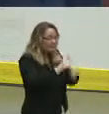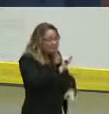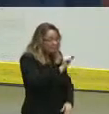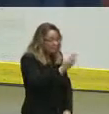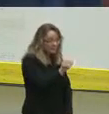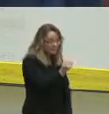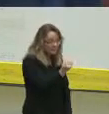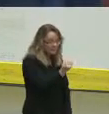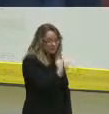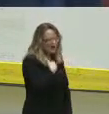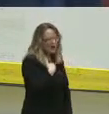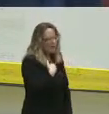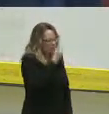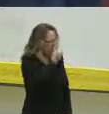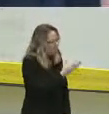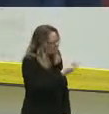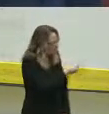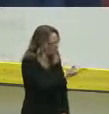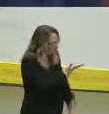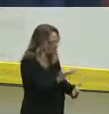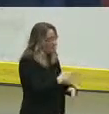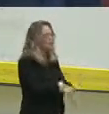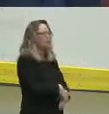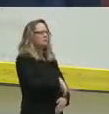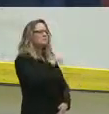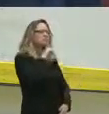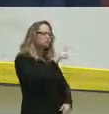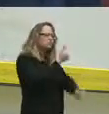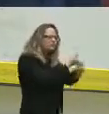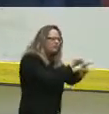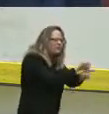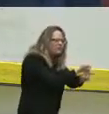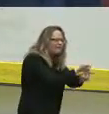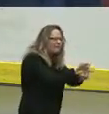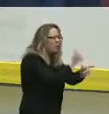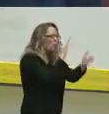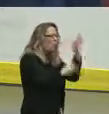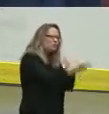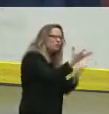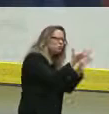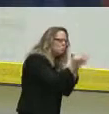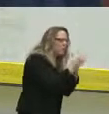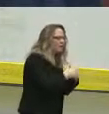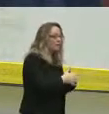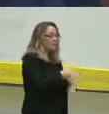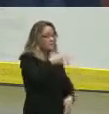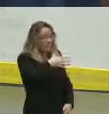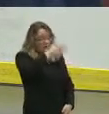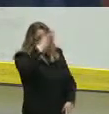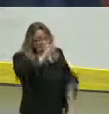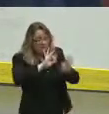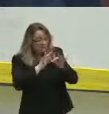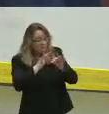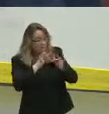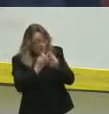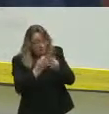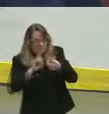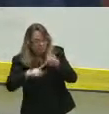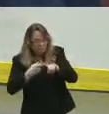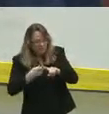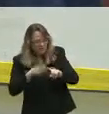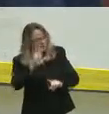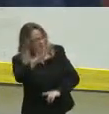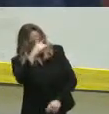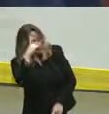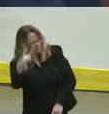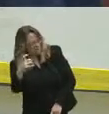to leave with you with a few things. Be true to who you are and what you want in life. Parents and friends have dreams of their own, and some they